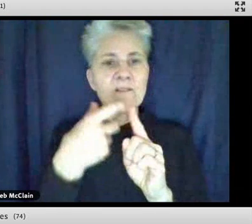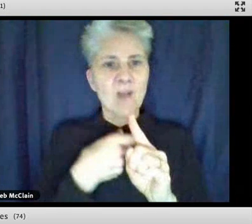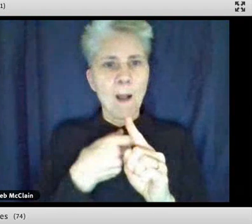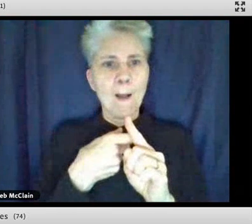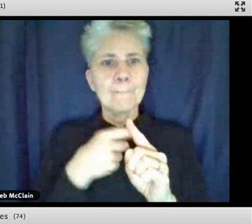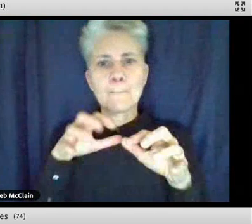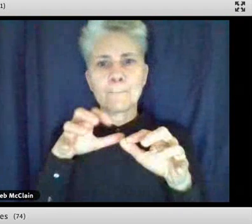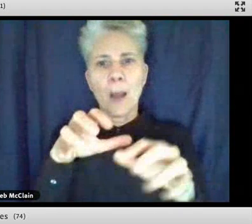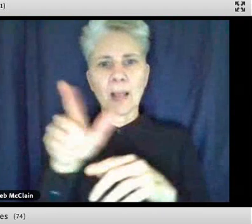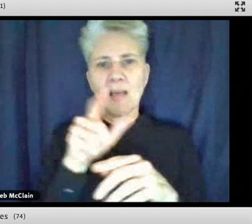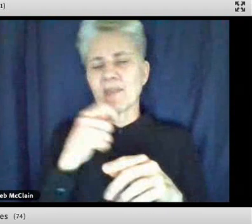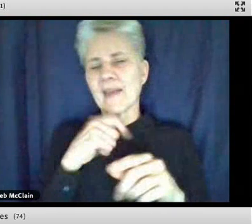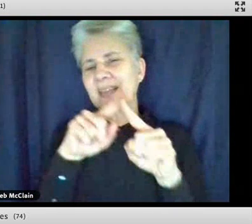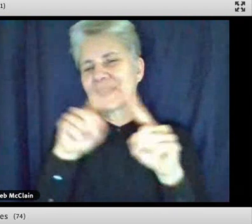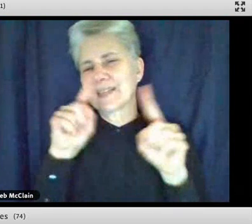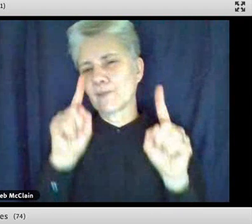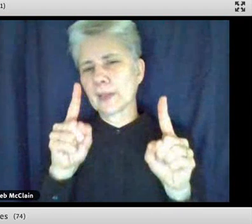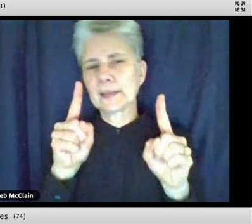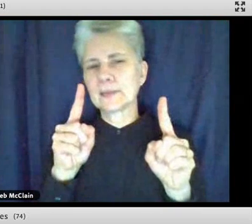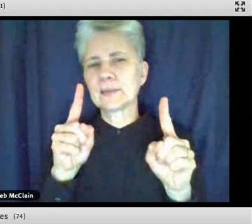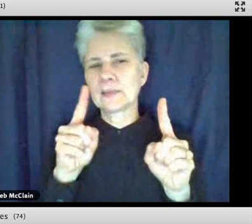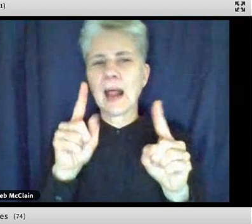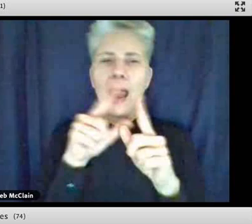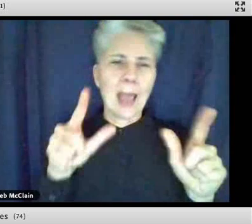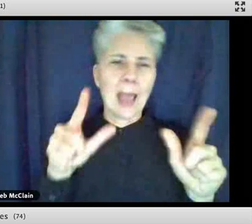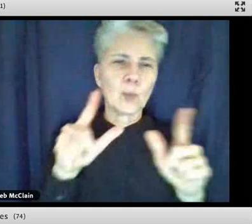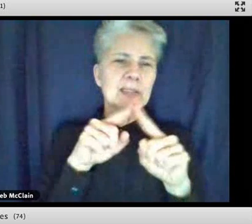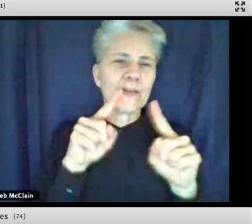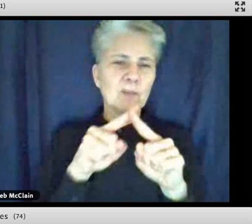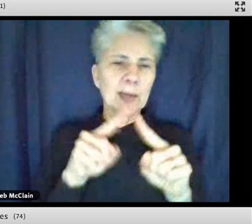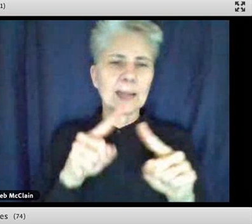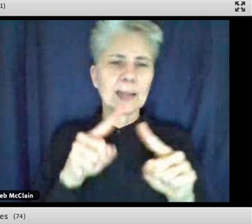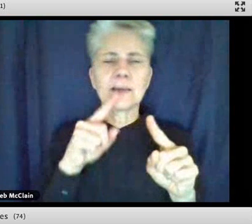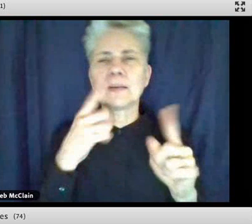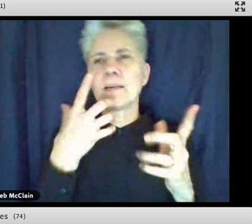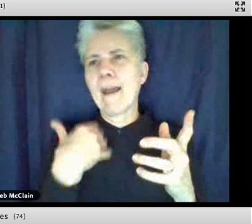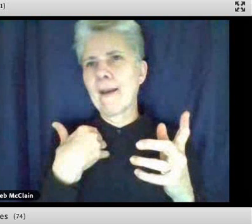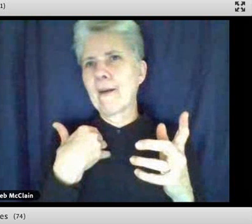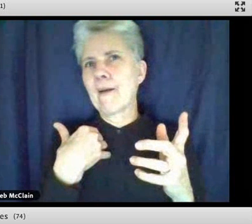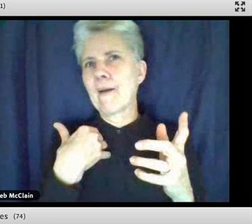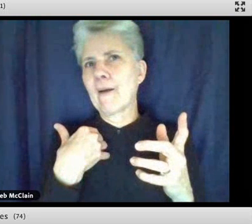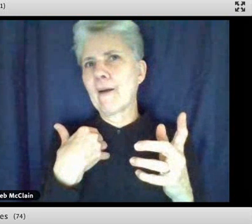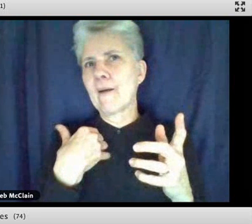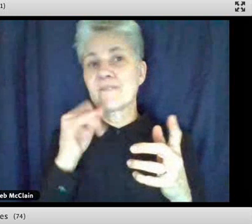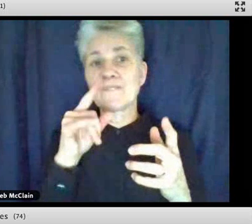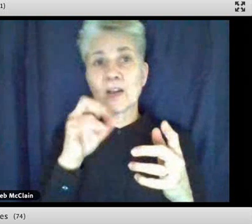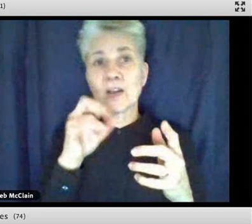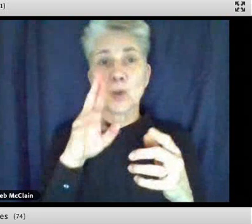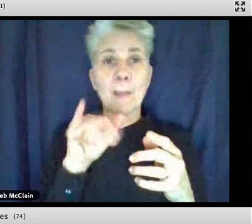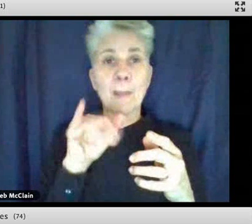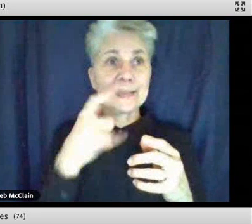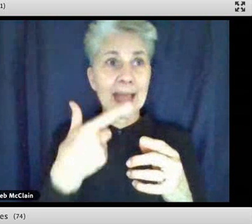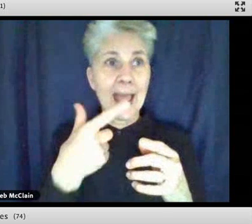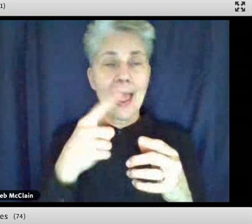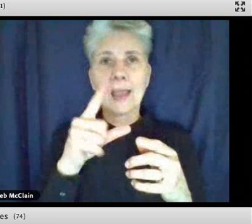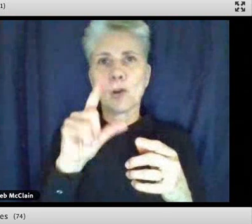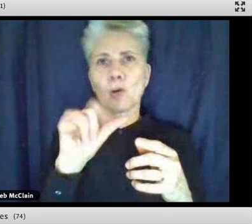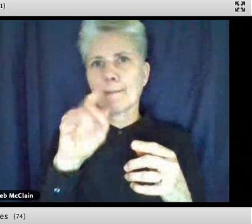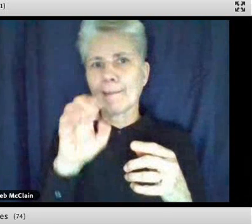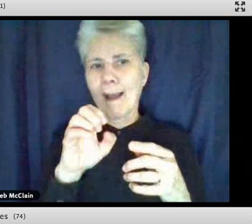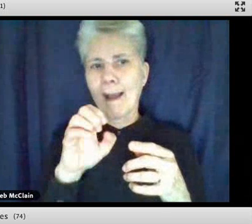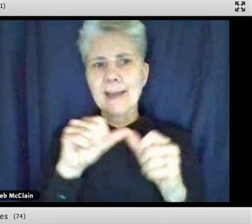You can filter by tag, by guide type. So again, you can get something that's going to help you create information without having